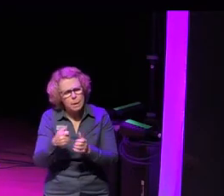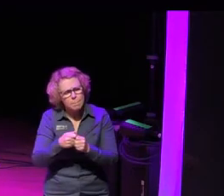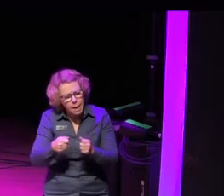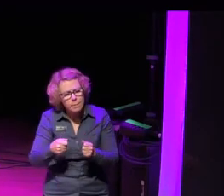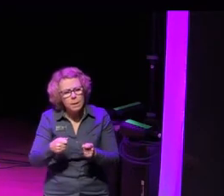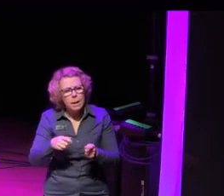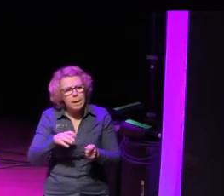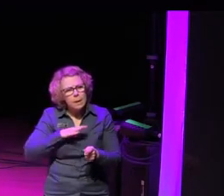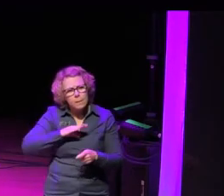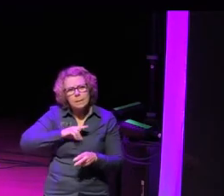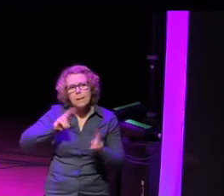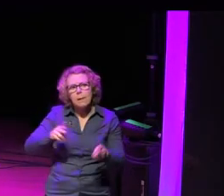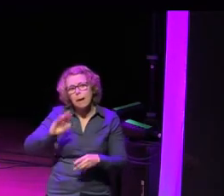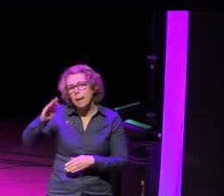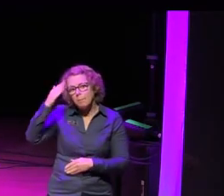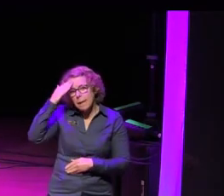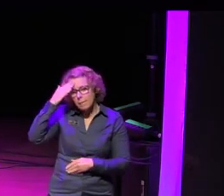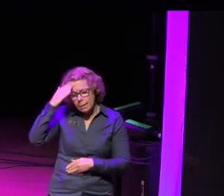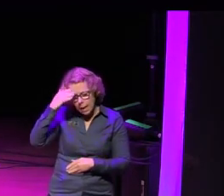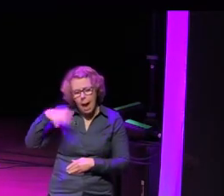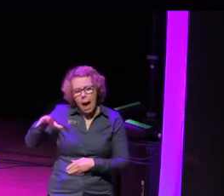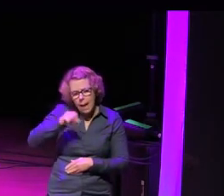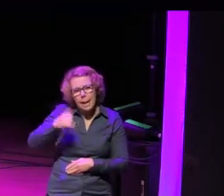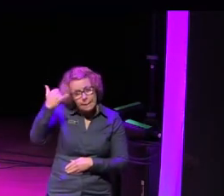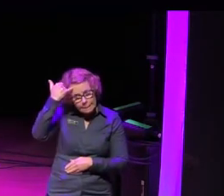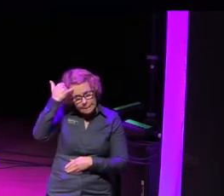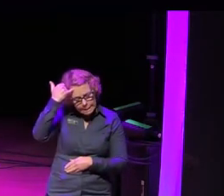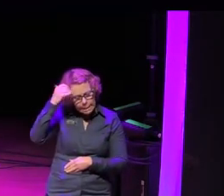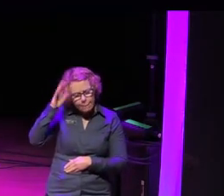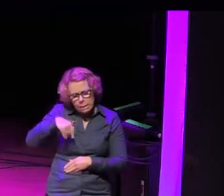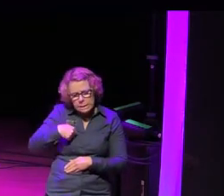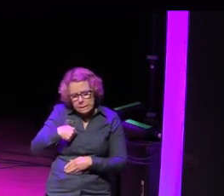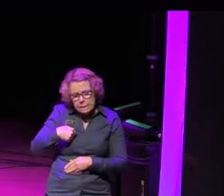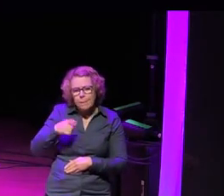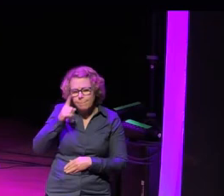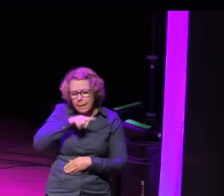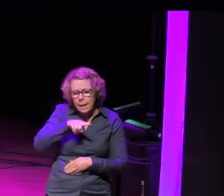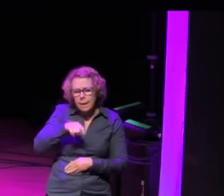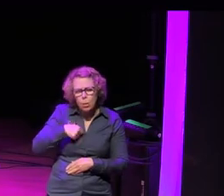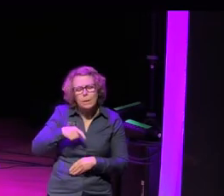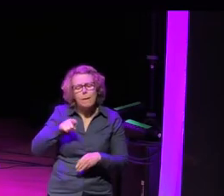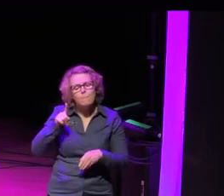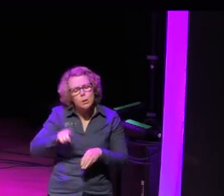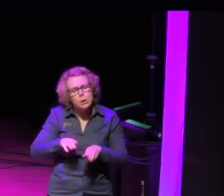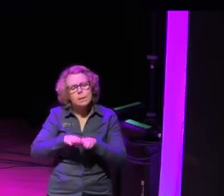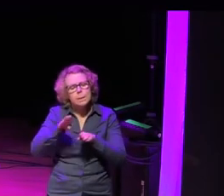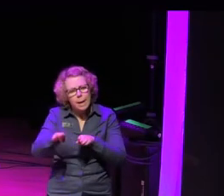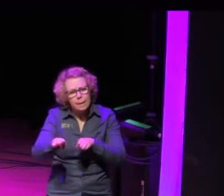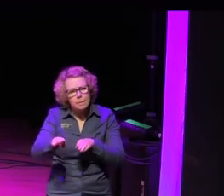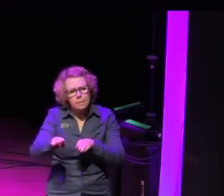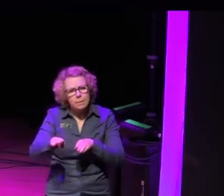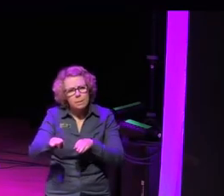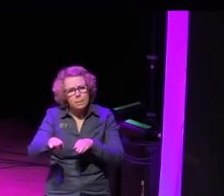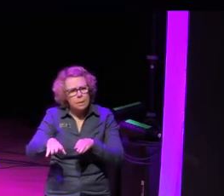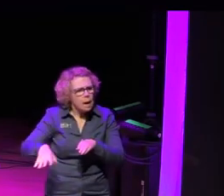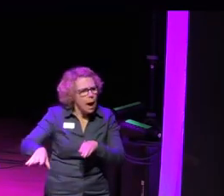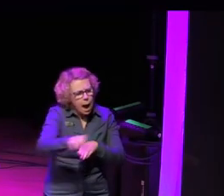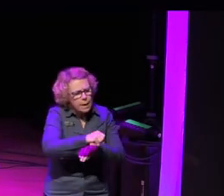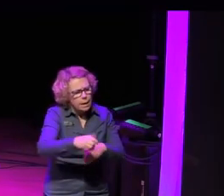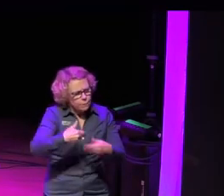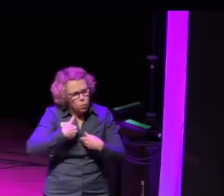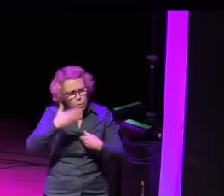is an awareness that this is wrong. And that is the first step. Without that awareness, we won't move